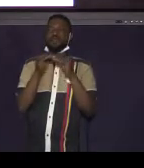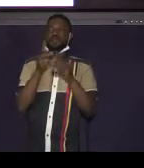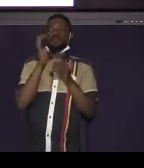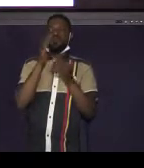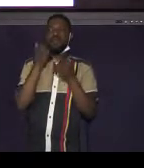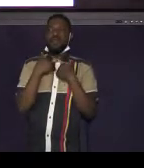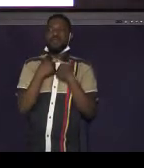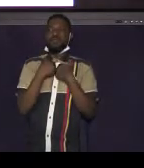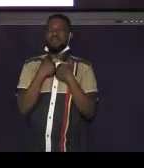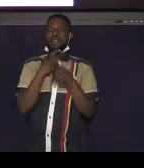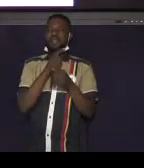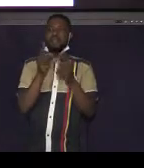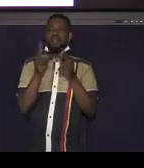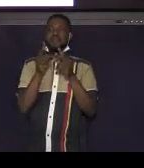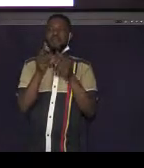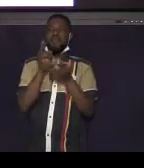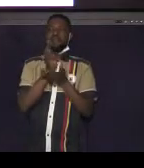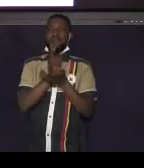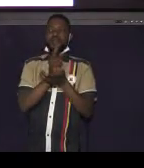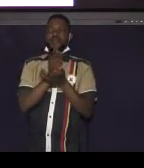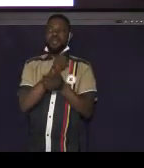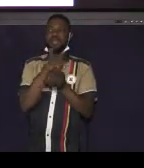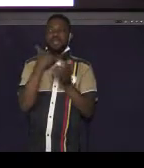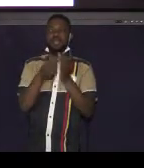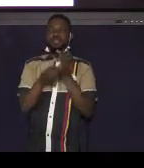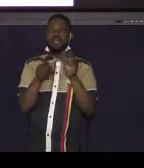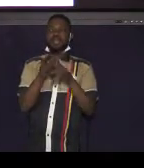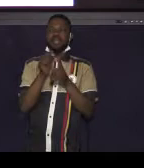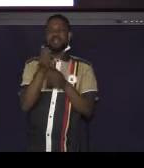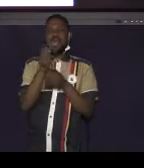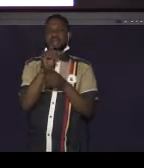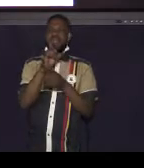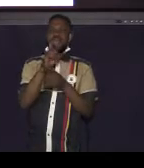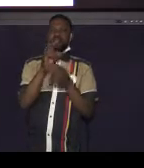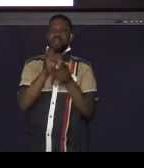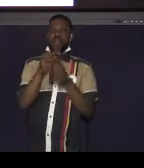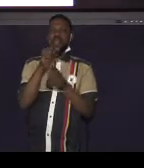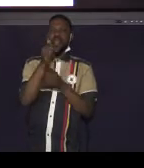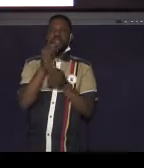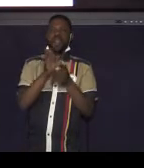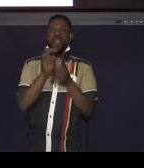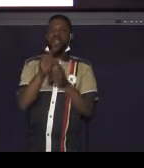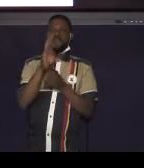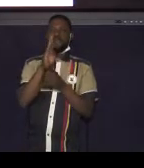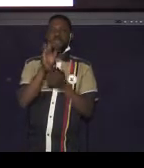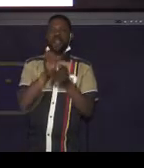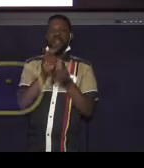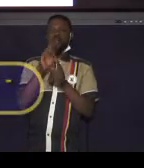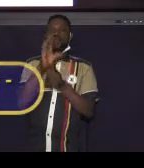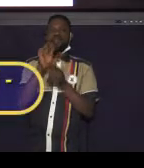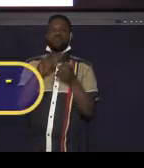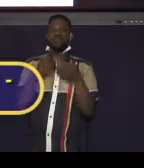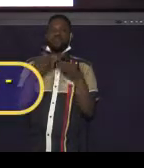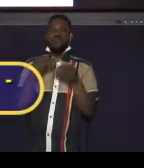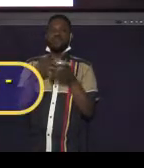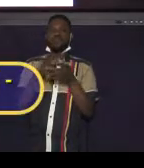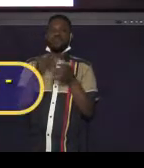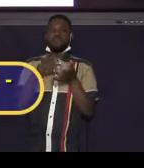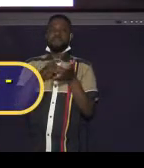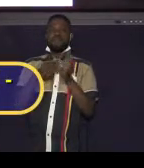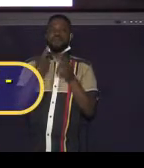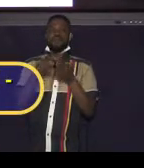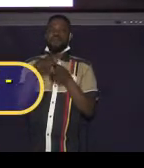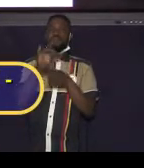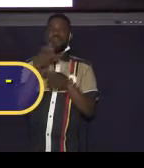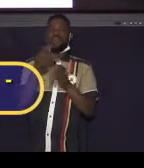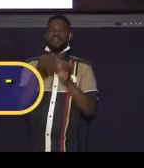you will have a variable, a letter like an X or A or B or C. To solve it means to find